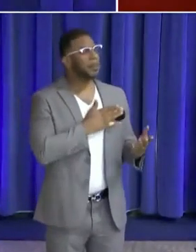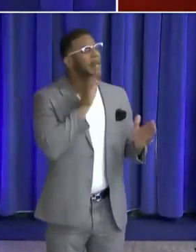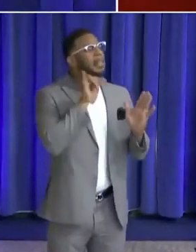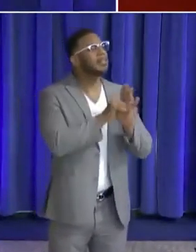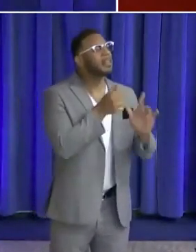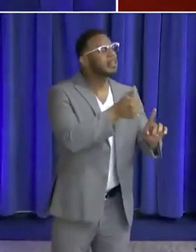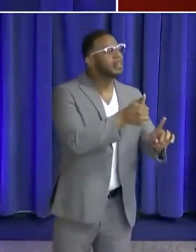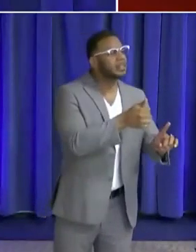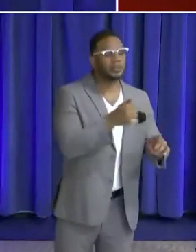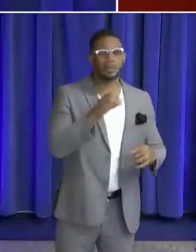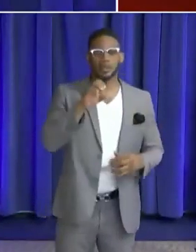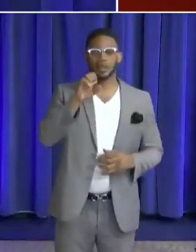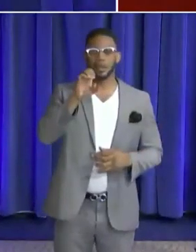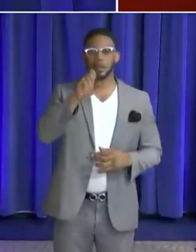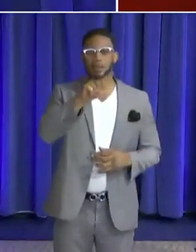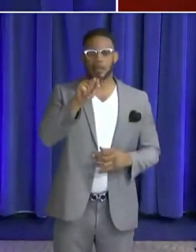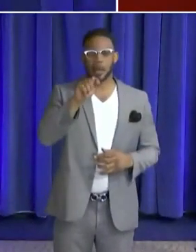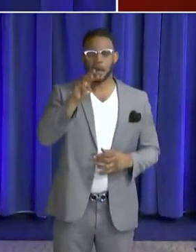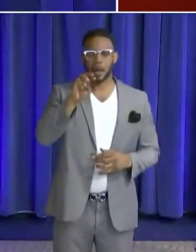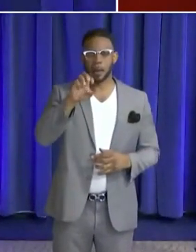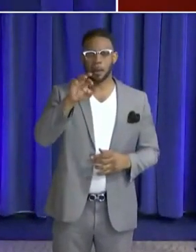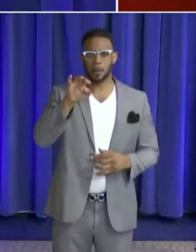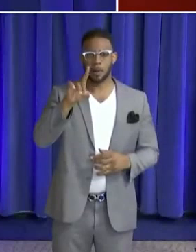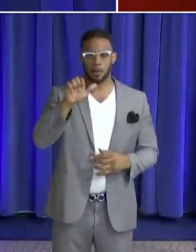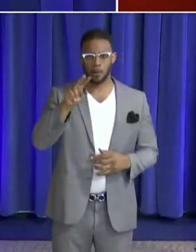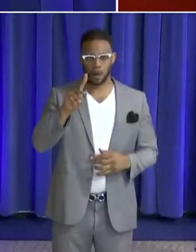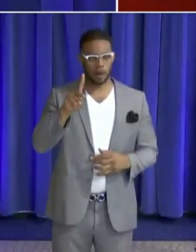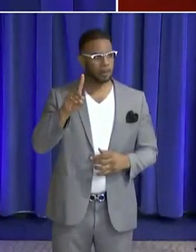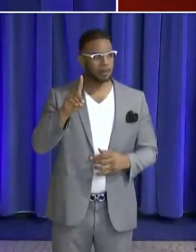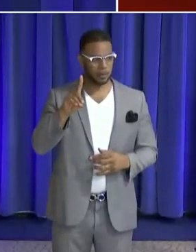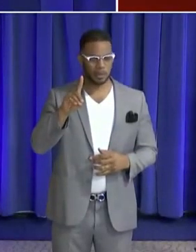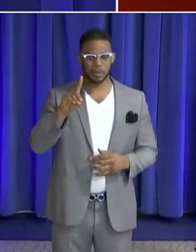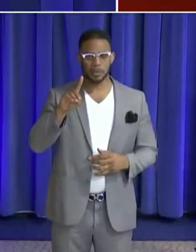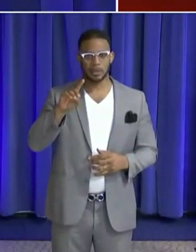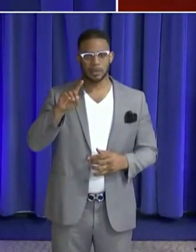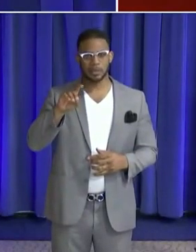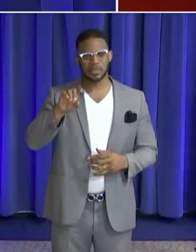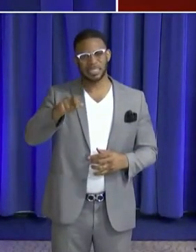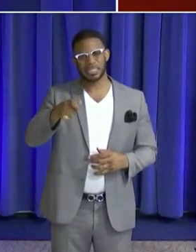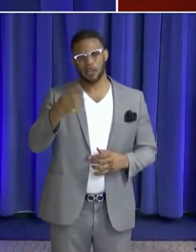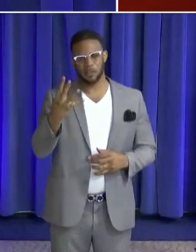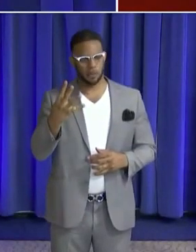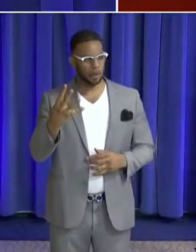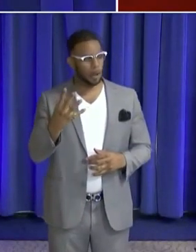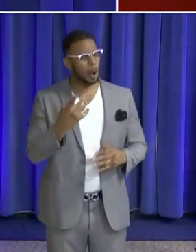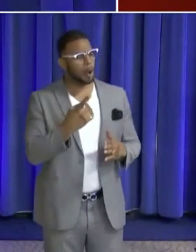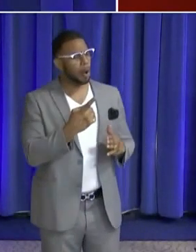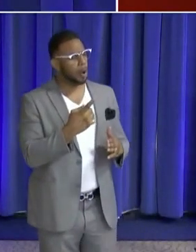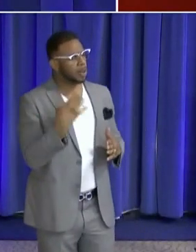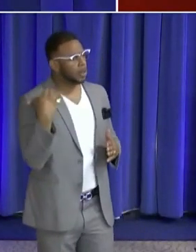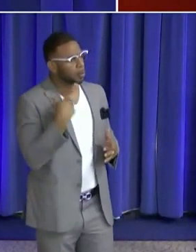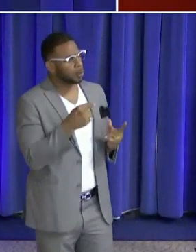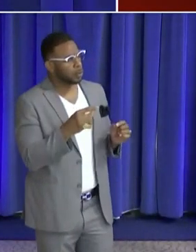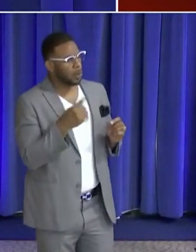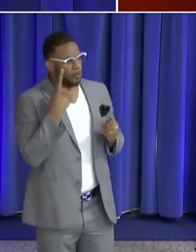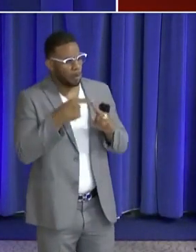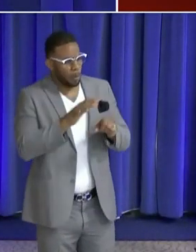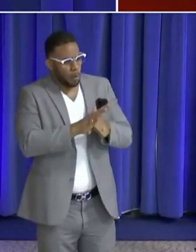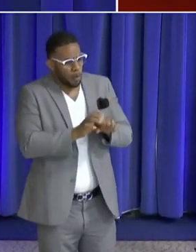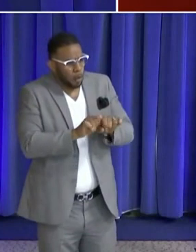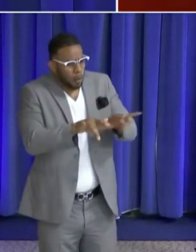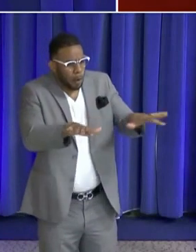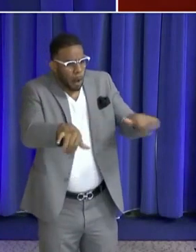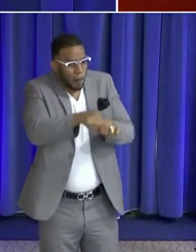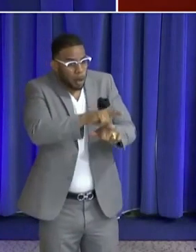I'm sorry, Scott McFarland, Channel 4, Okay. The Mask. Chief, what are you doing to prevent COVID-19 from spreading among those